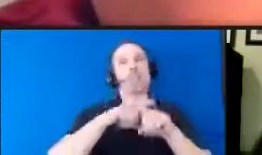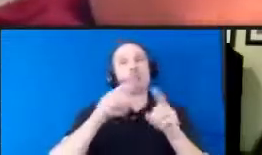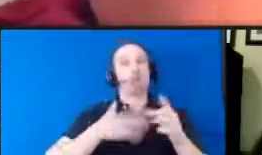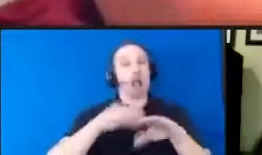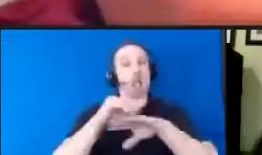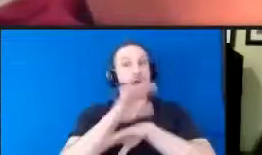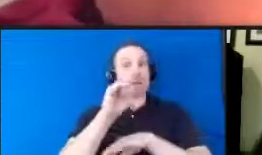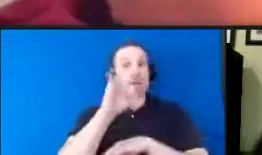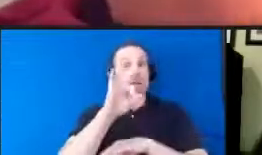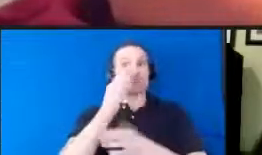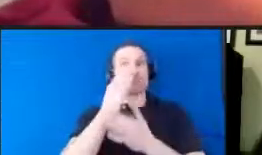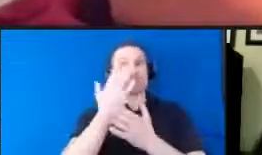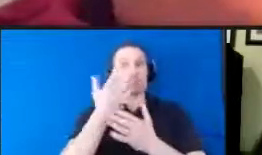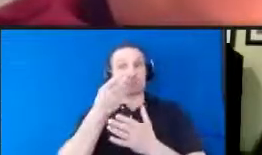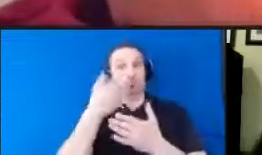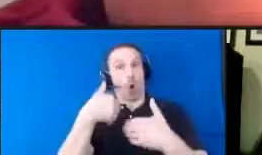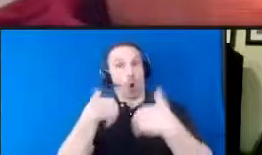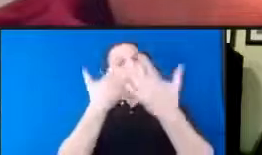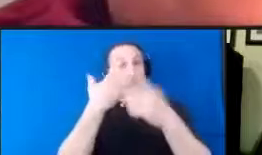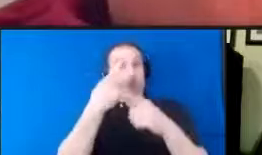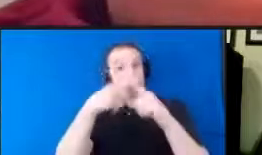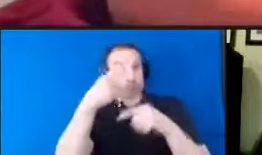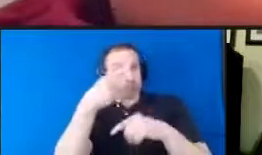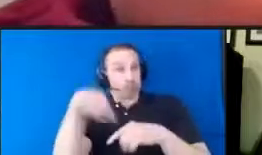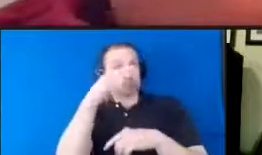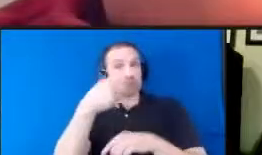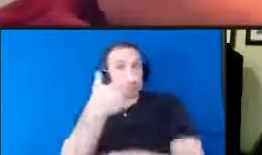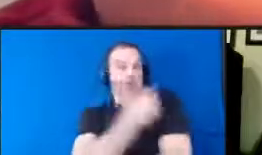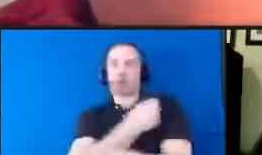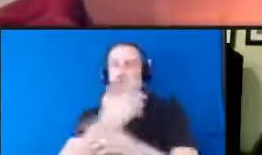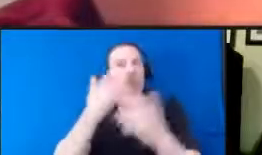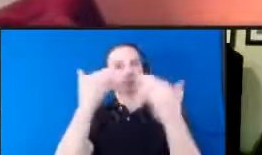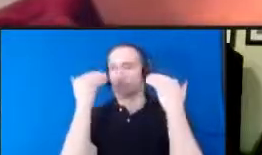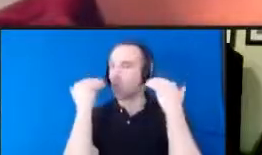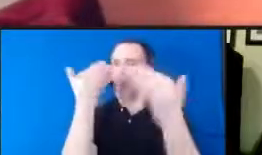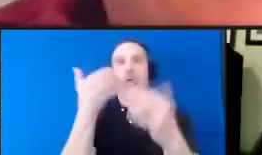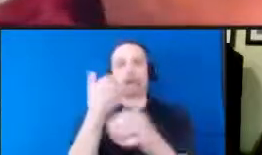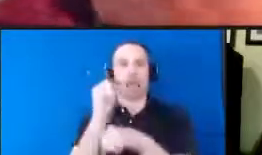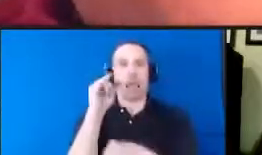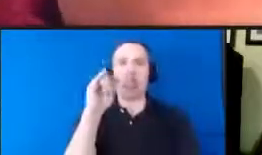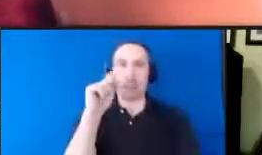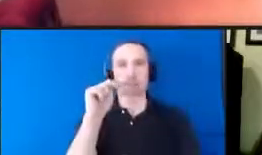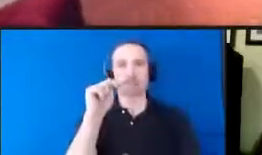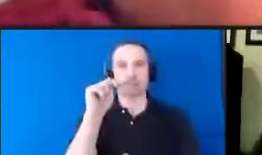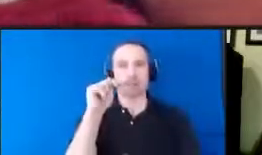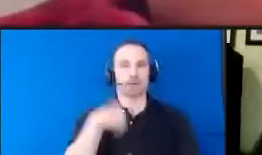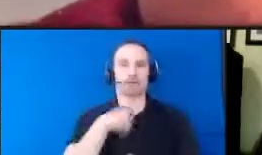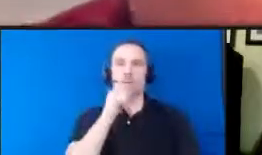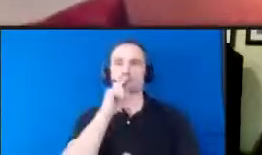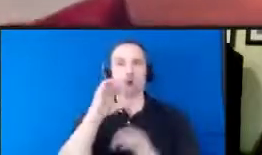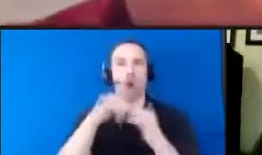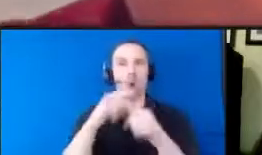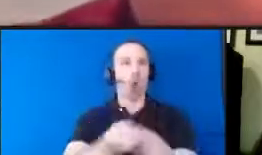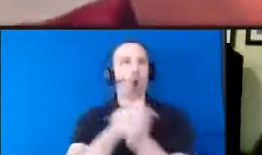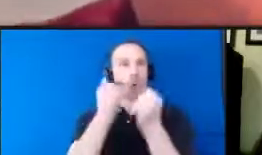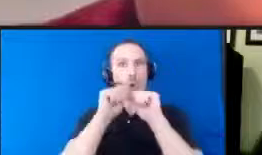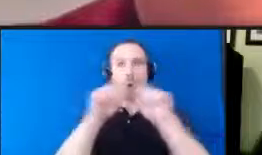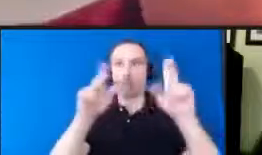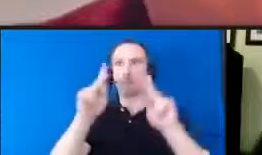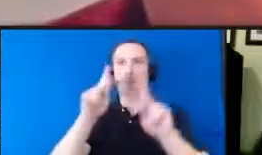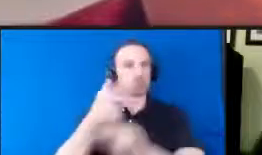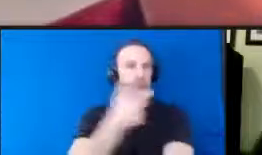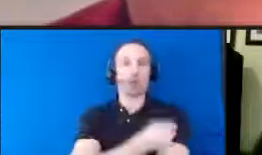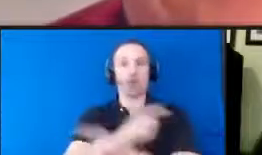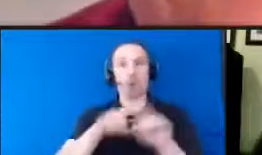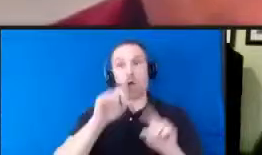no idea how long it's going to take for us to have lots of all the vaccines, but Johnson & Johnson is going to be flooding the market